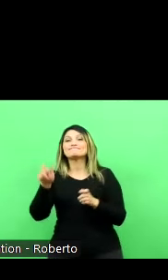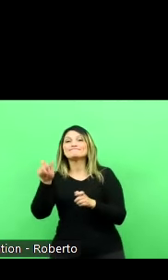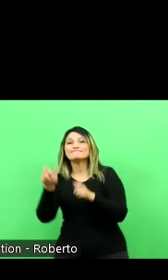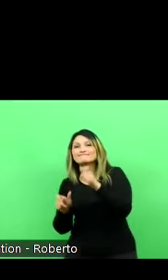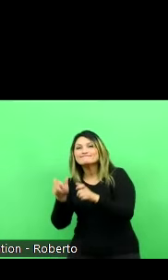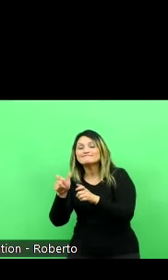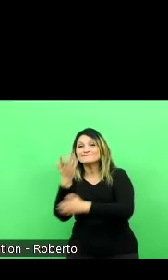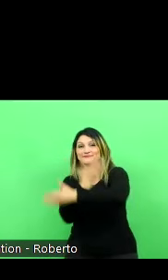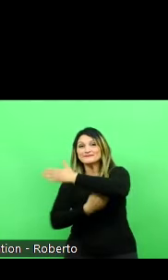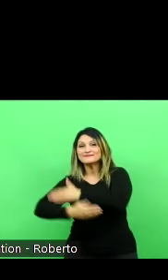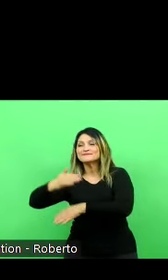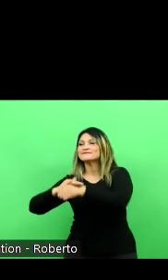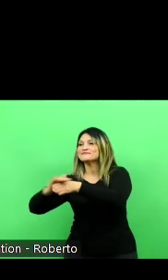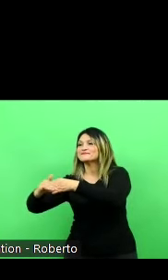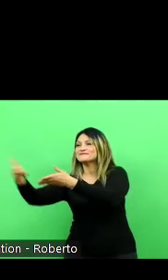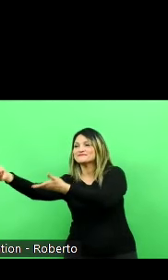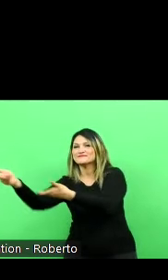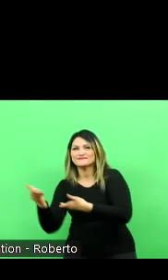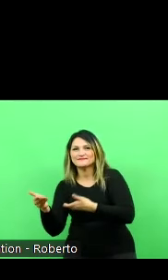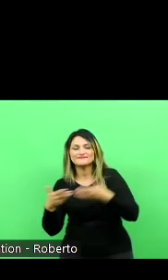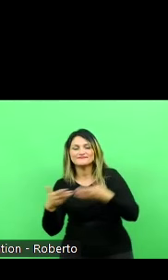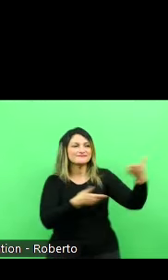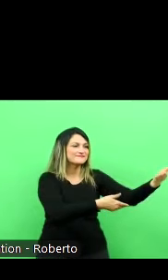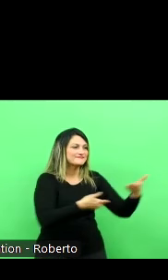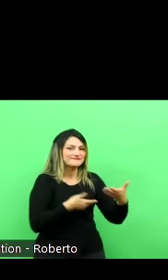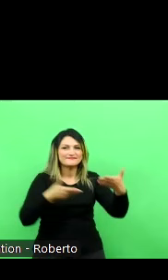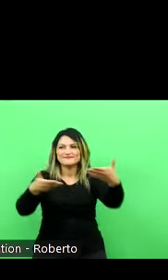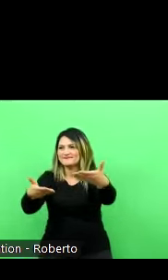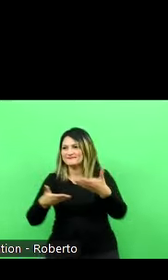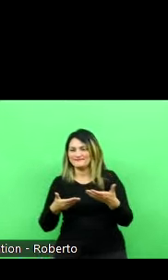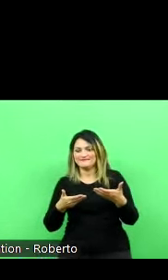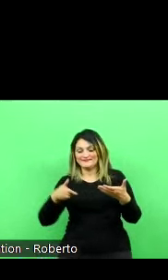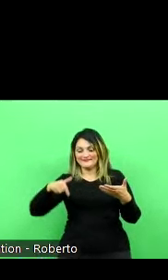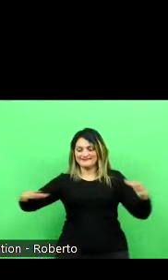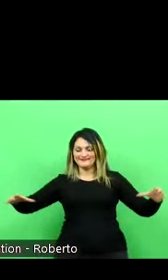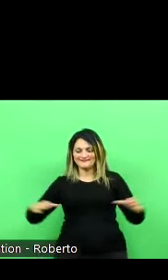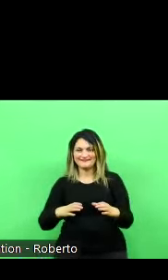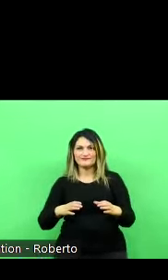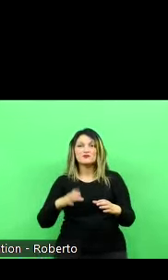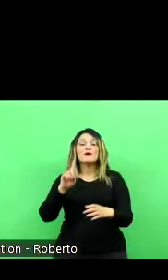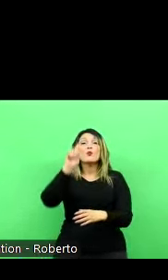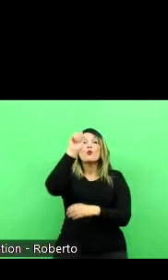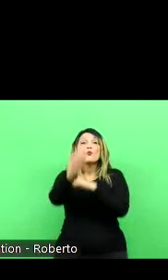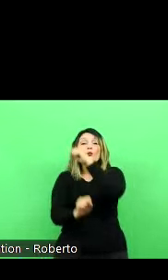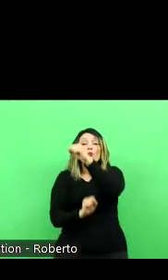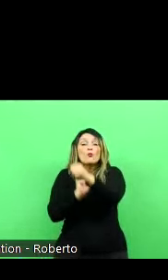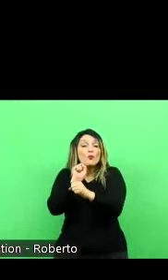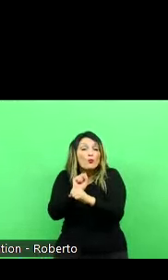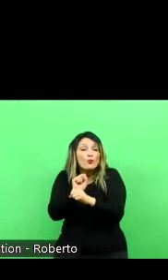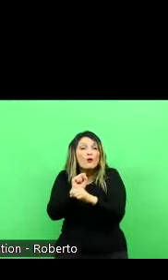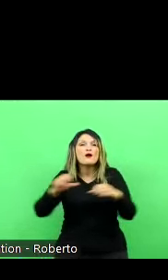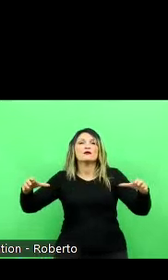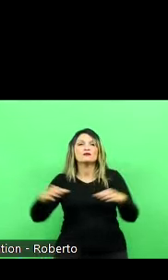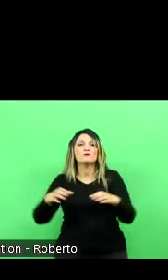Among the main gaps we identified, there are 3 key issues. First is insufficient